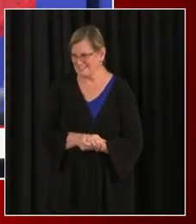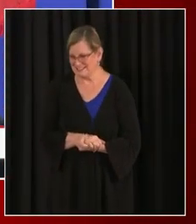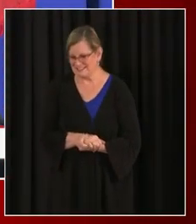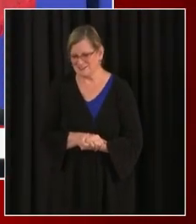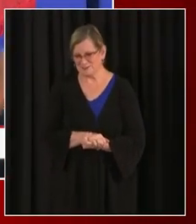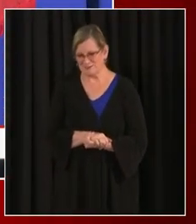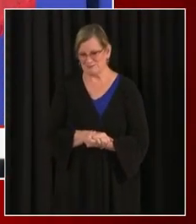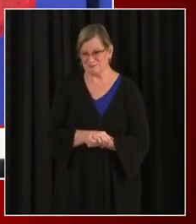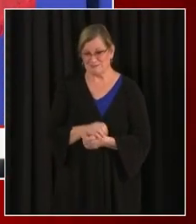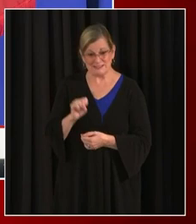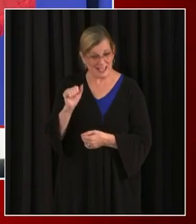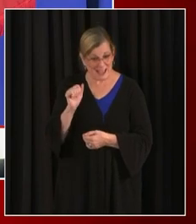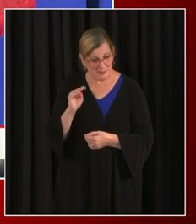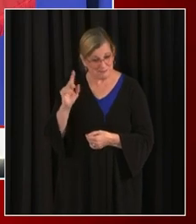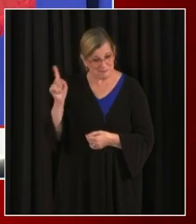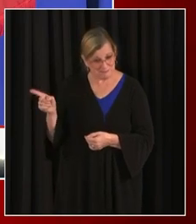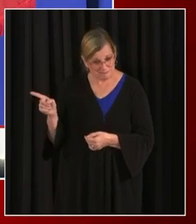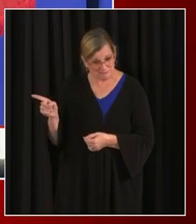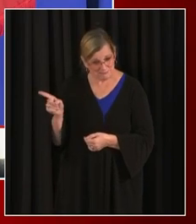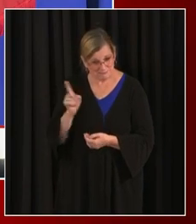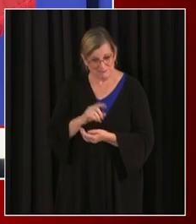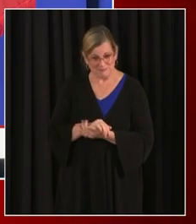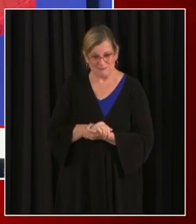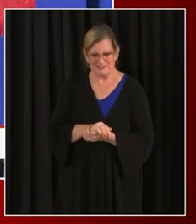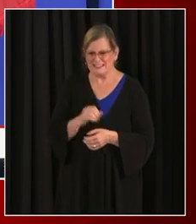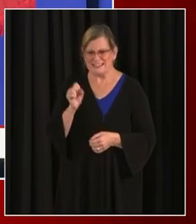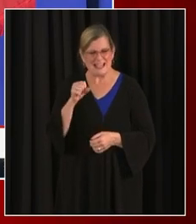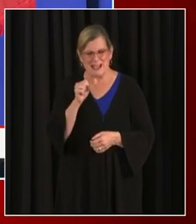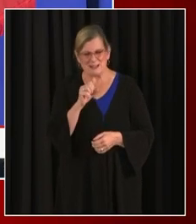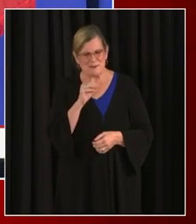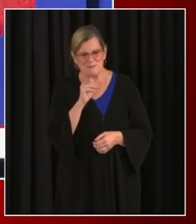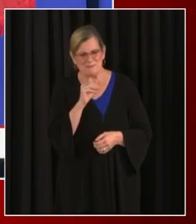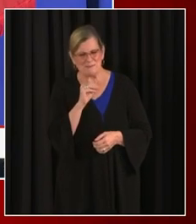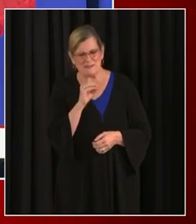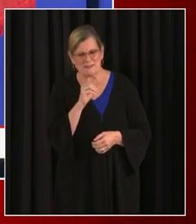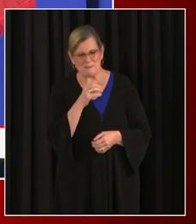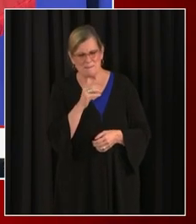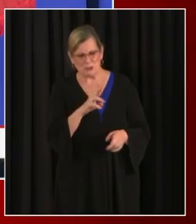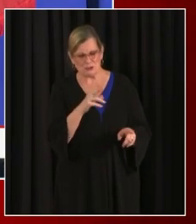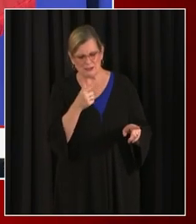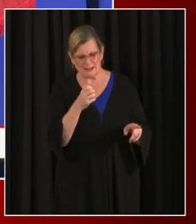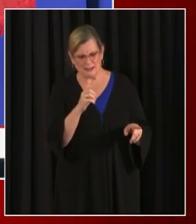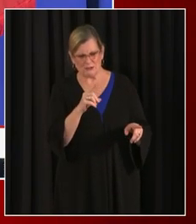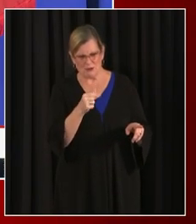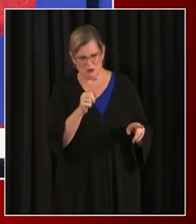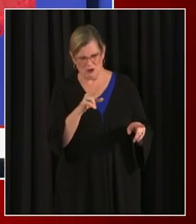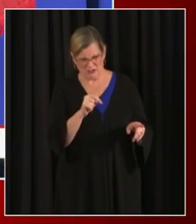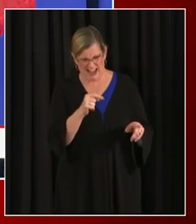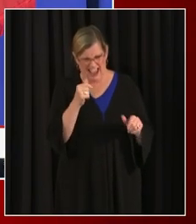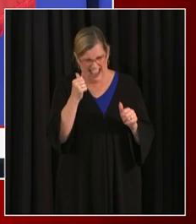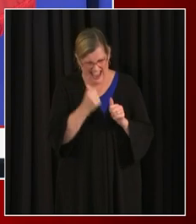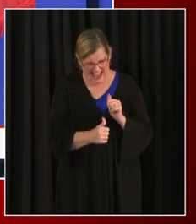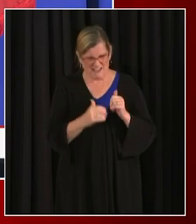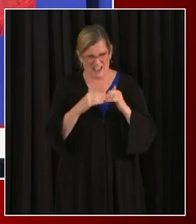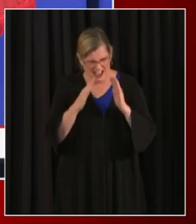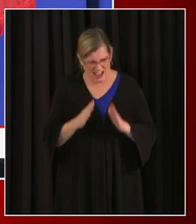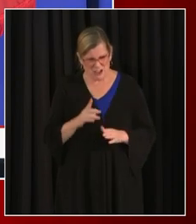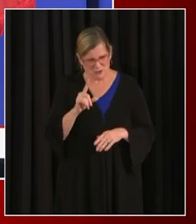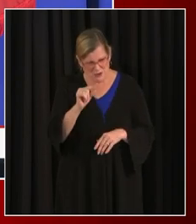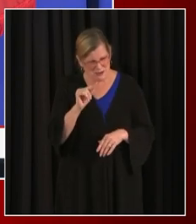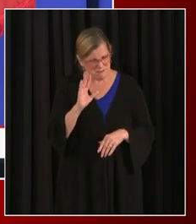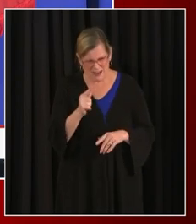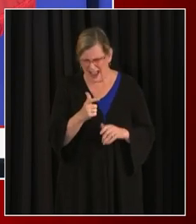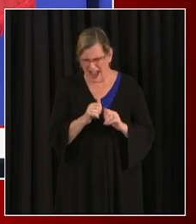Sam? Yes, Mayor. Just a quick, Mr. Geldar, you mean every house is going to get 20 bags, or how does this